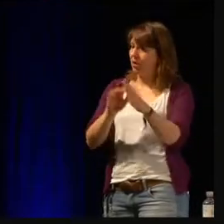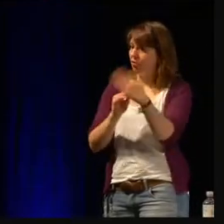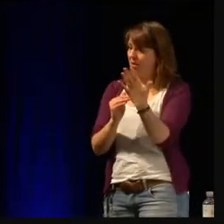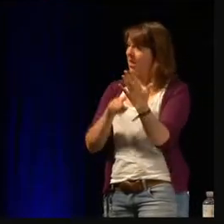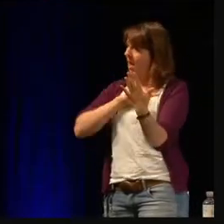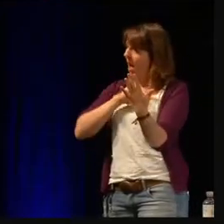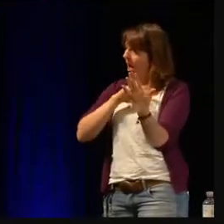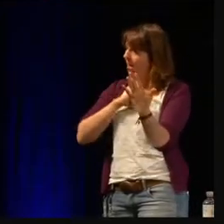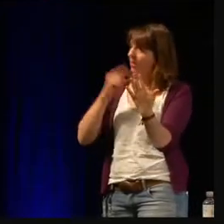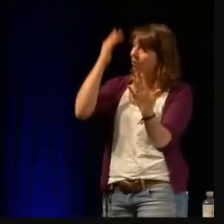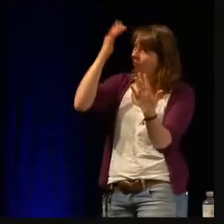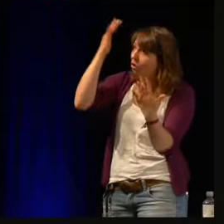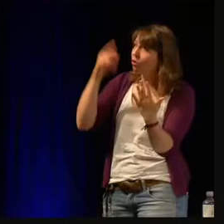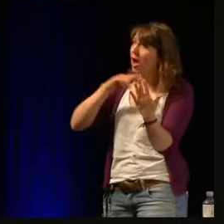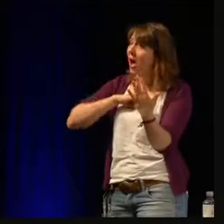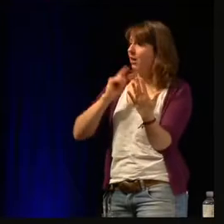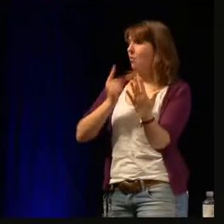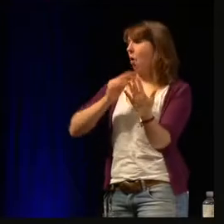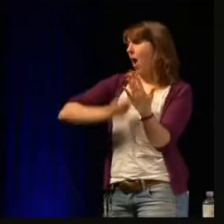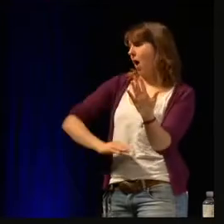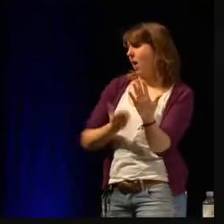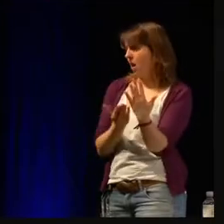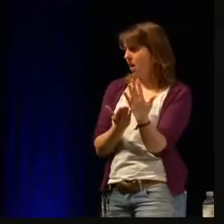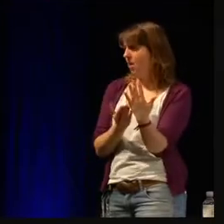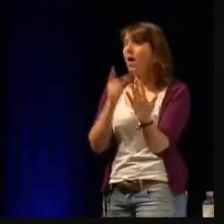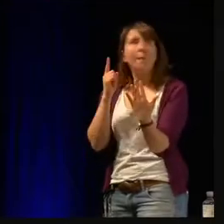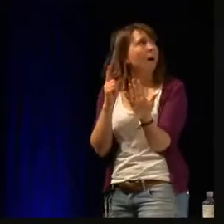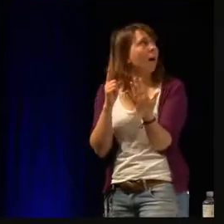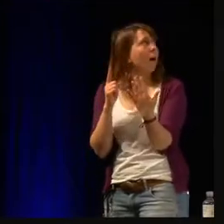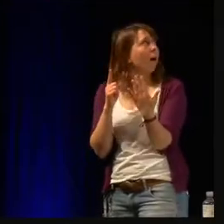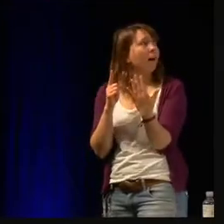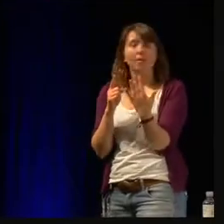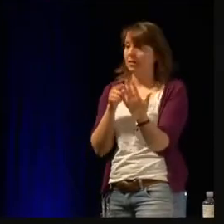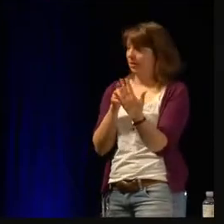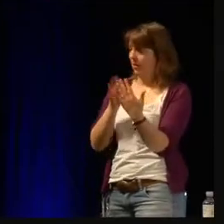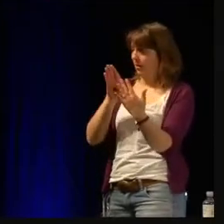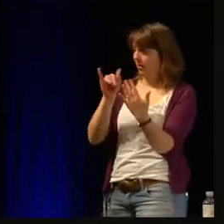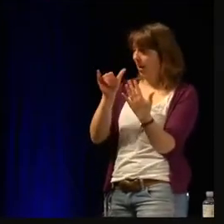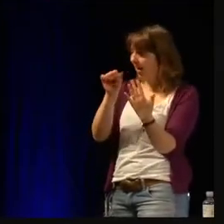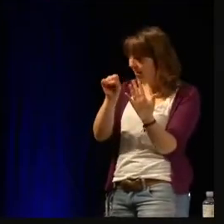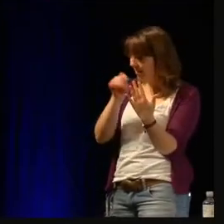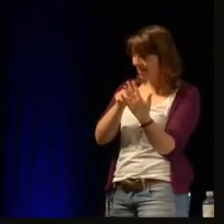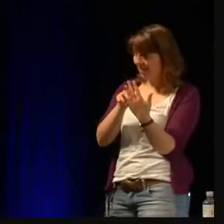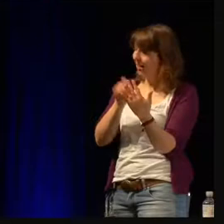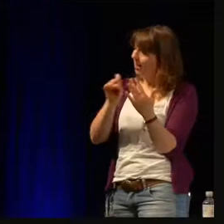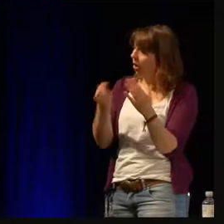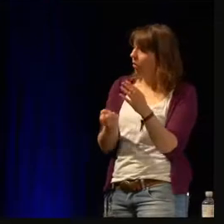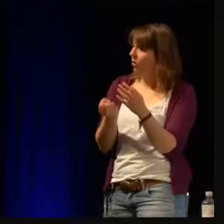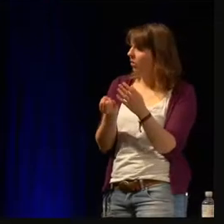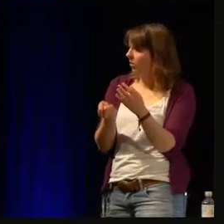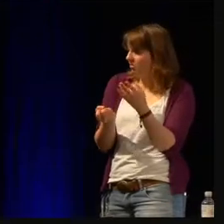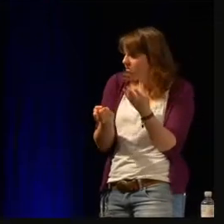values, value judgments, whether or not we know them or not. That's the first category of a